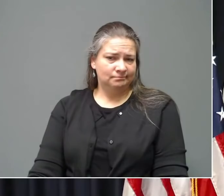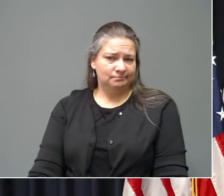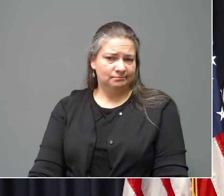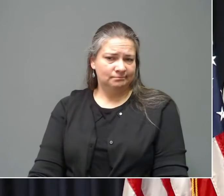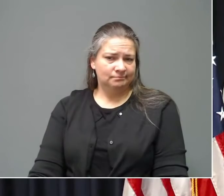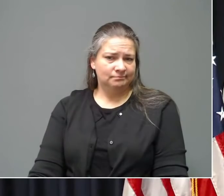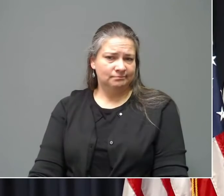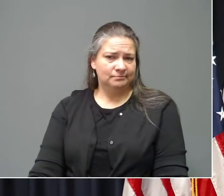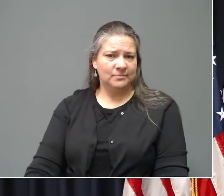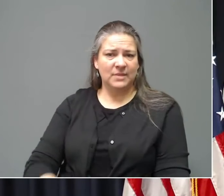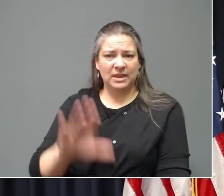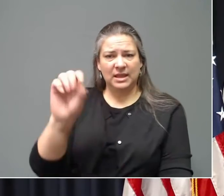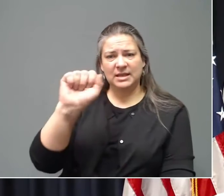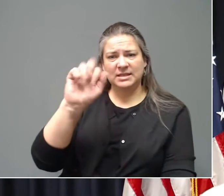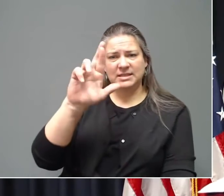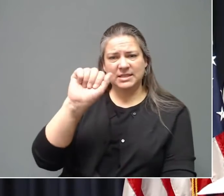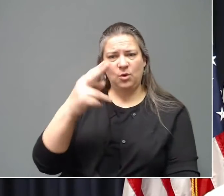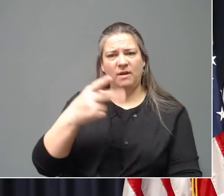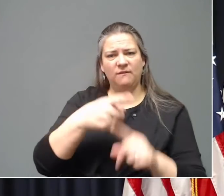Sarah Ladd from the Courier-Journal.